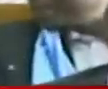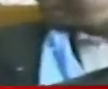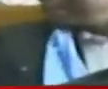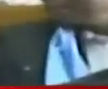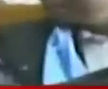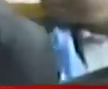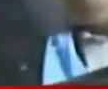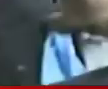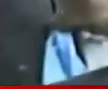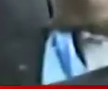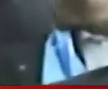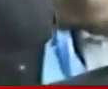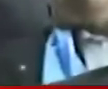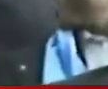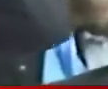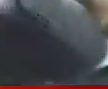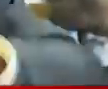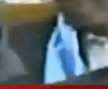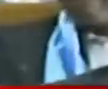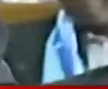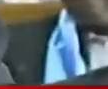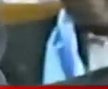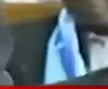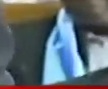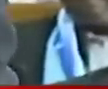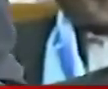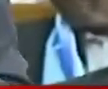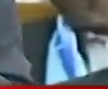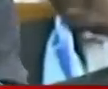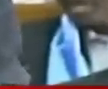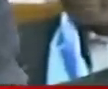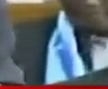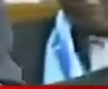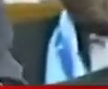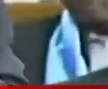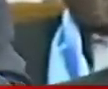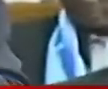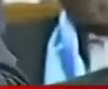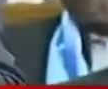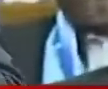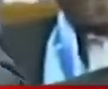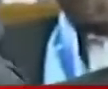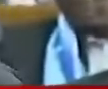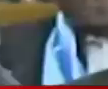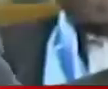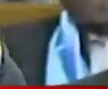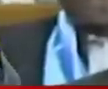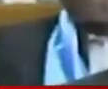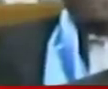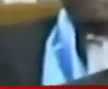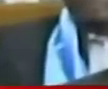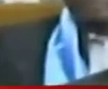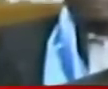together, we must be able to look at each other in the face and say, this time round, Kalonzo Musyoka apatiwe